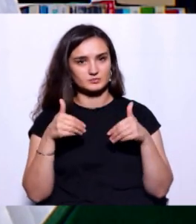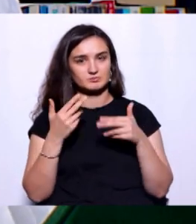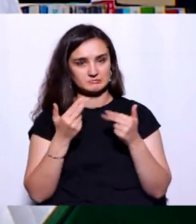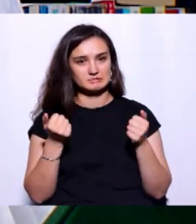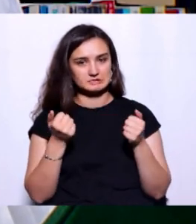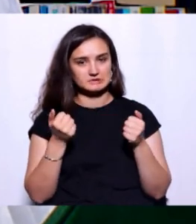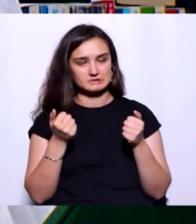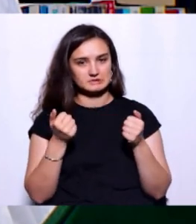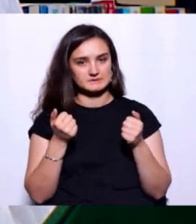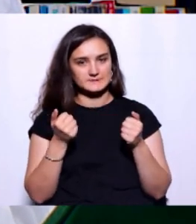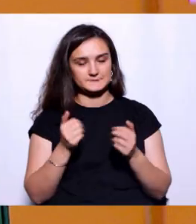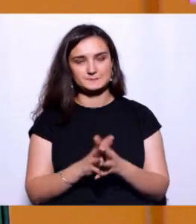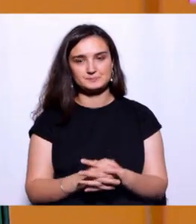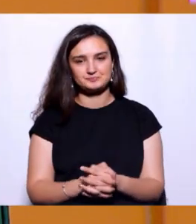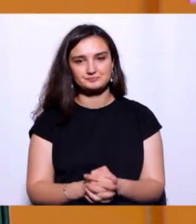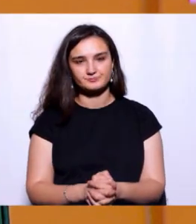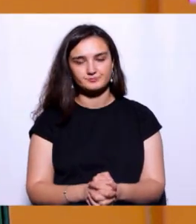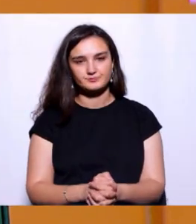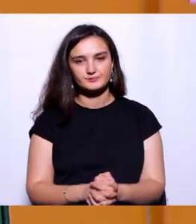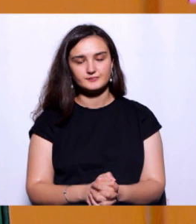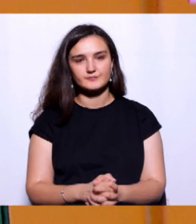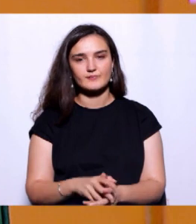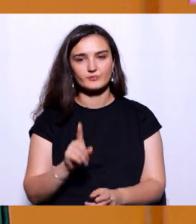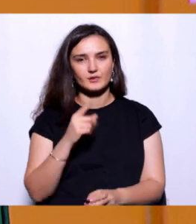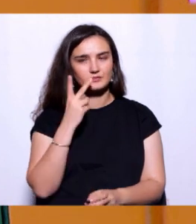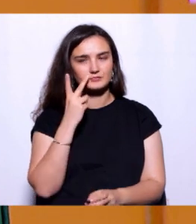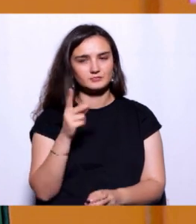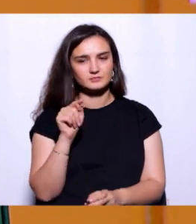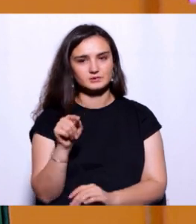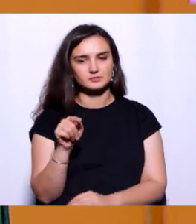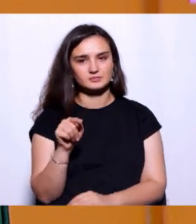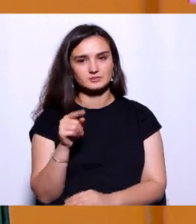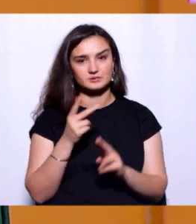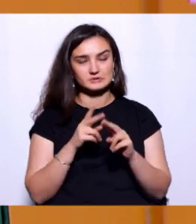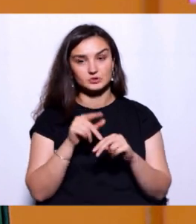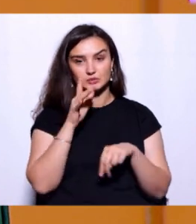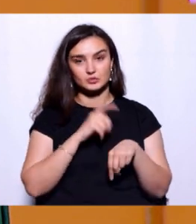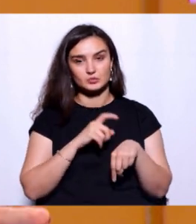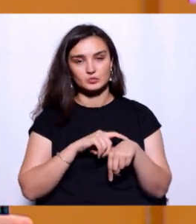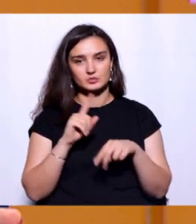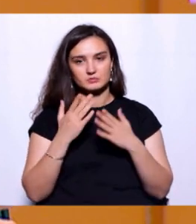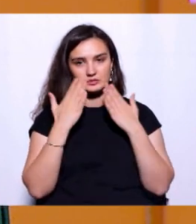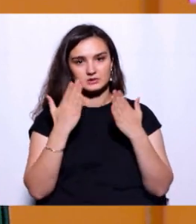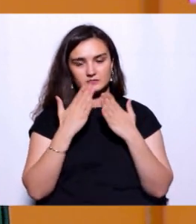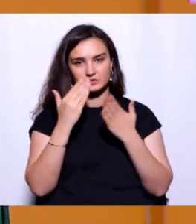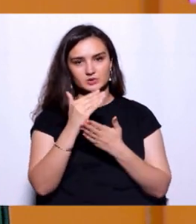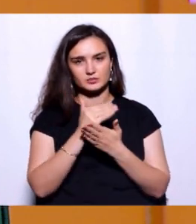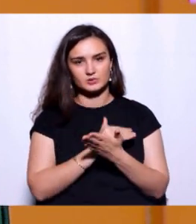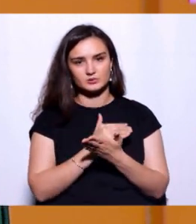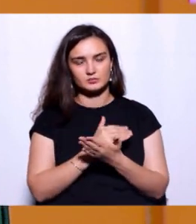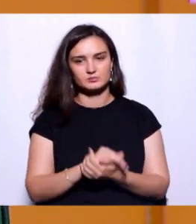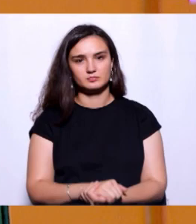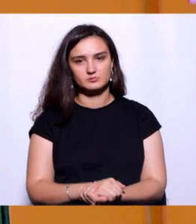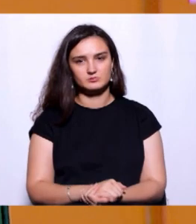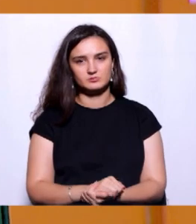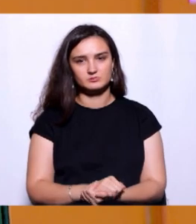Yes, of course. Oh, what I see here. It's time for reading comprehension.